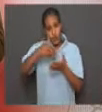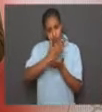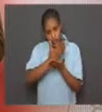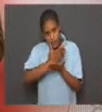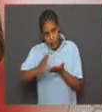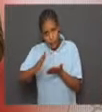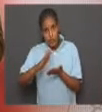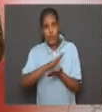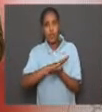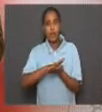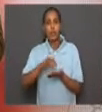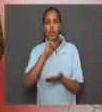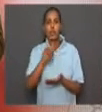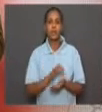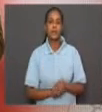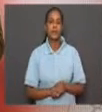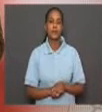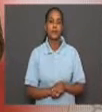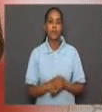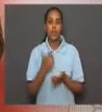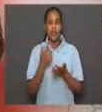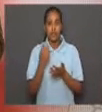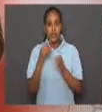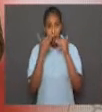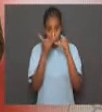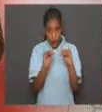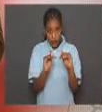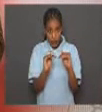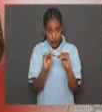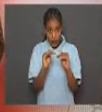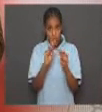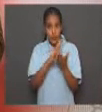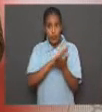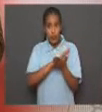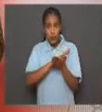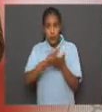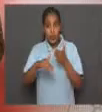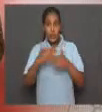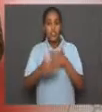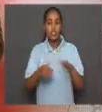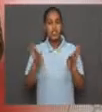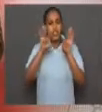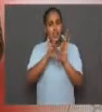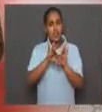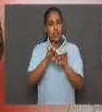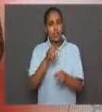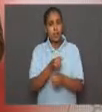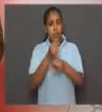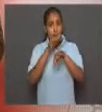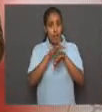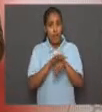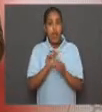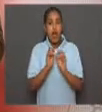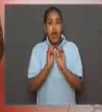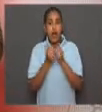remove impurities. The amount of purification necessary depends